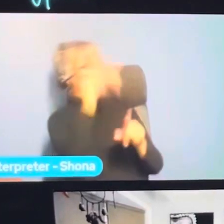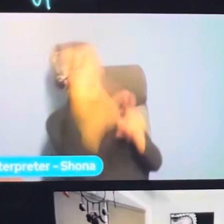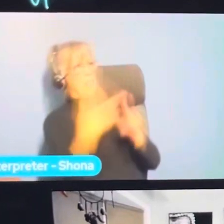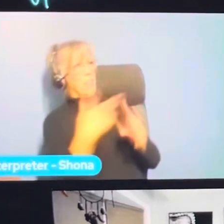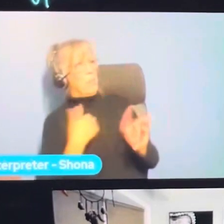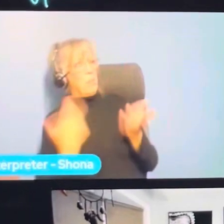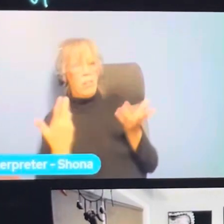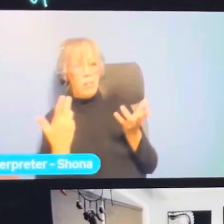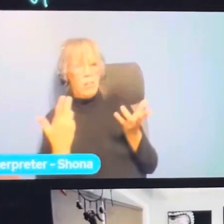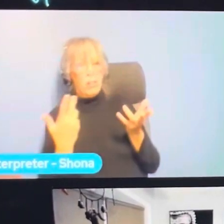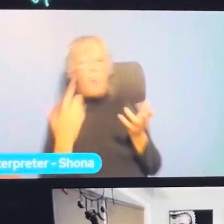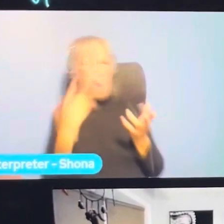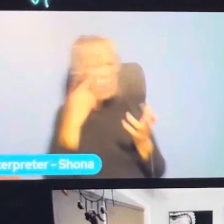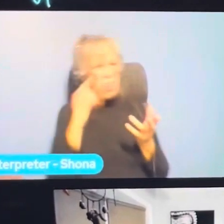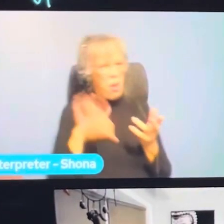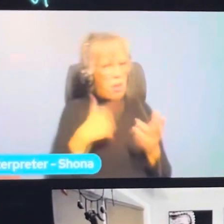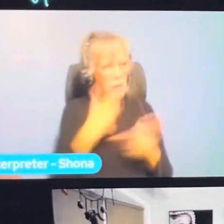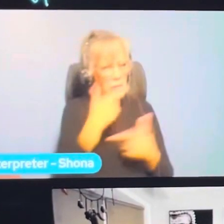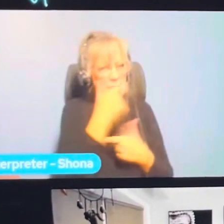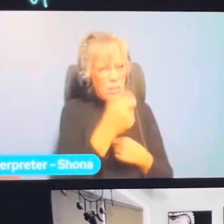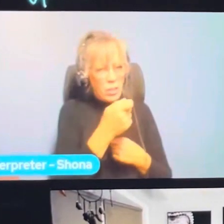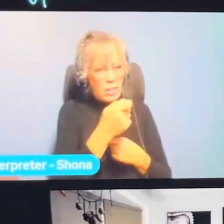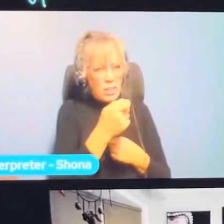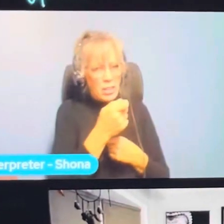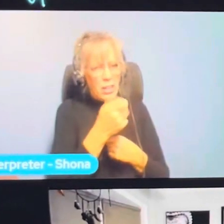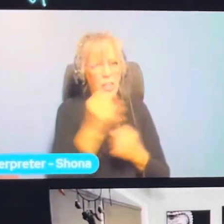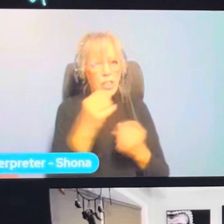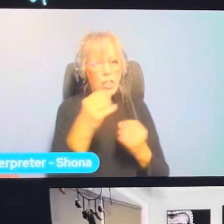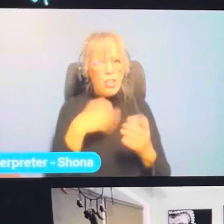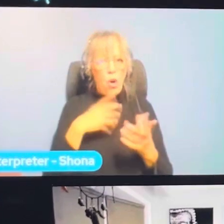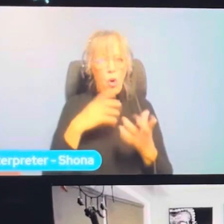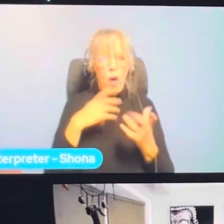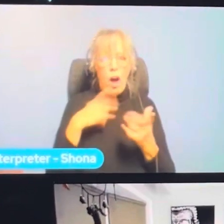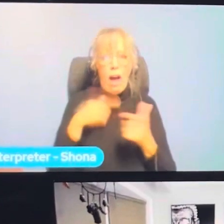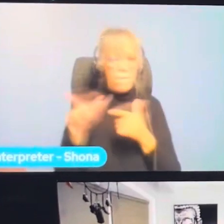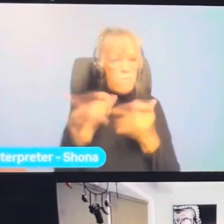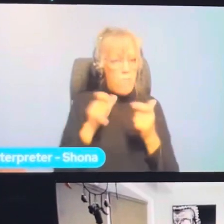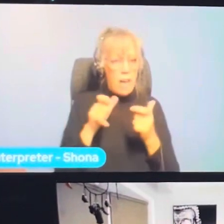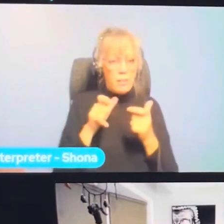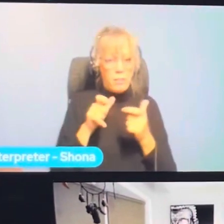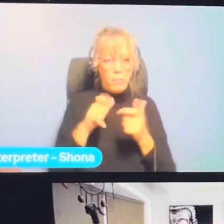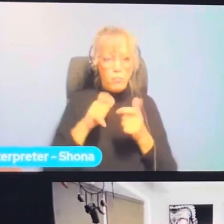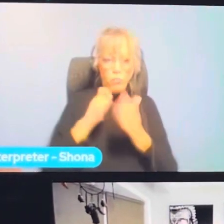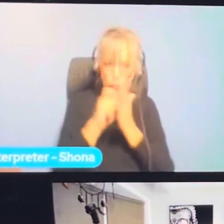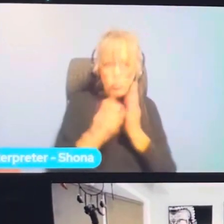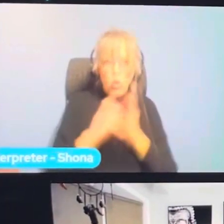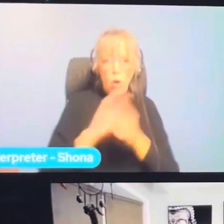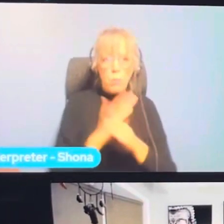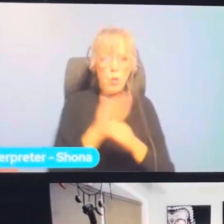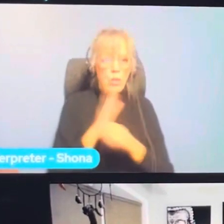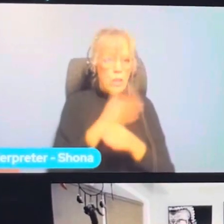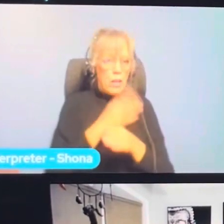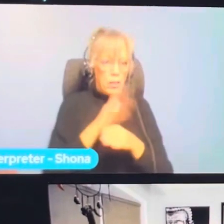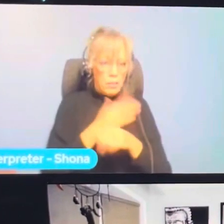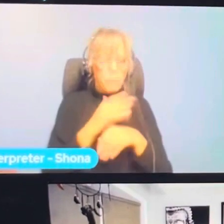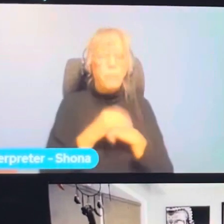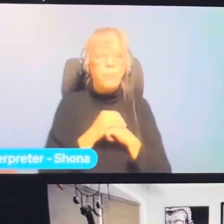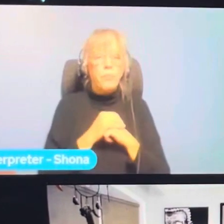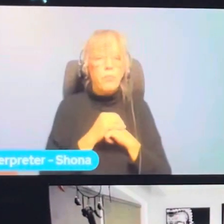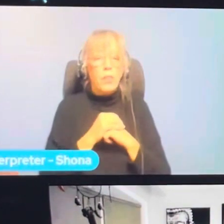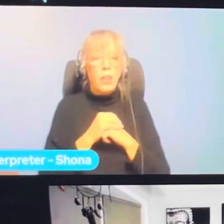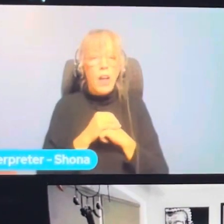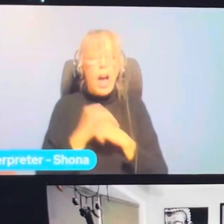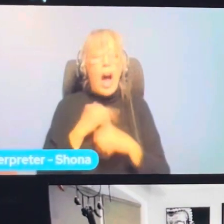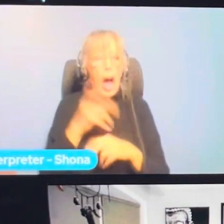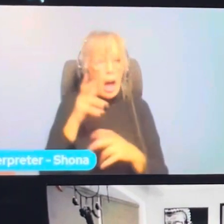I quickly came up with a record and recorded it live. And my friend came to the recording and said there was a play inside that